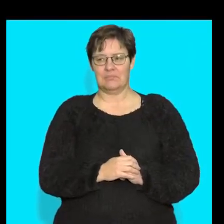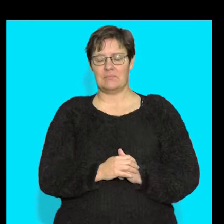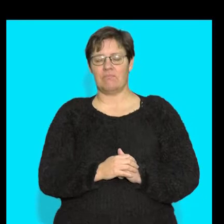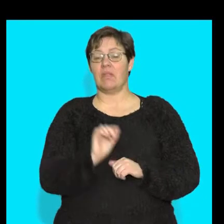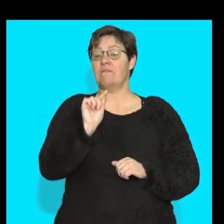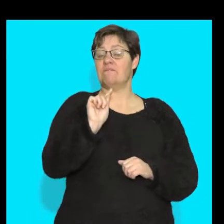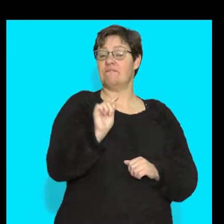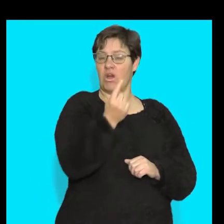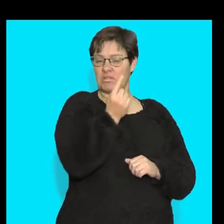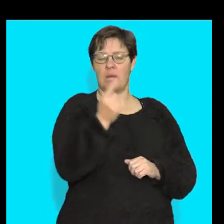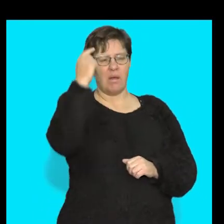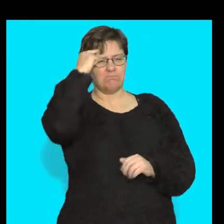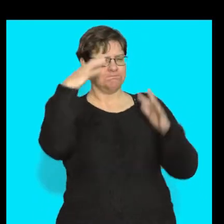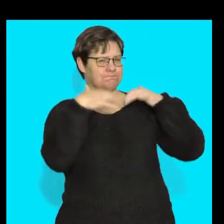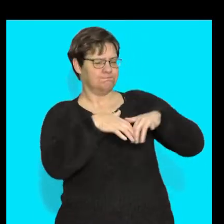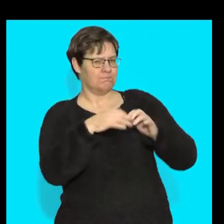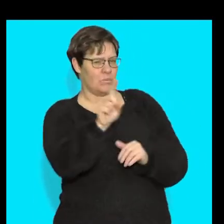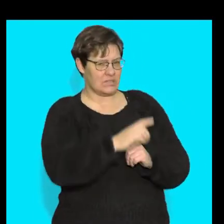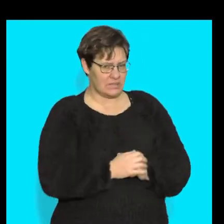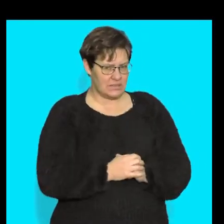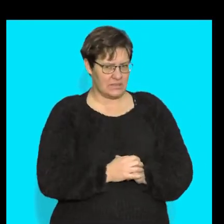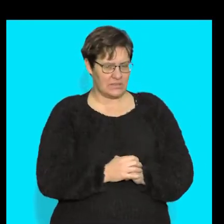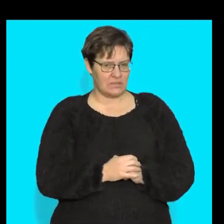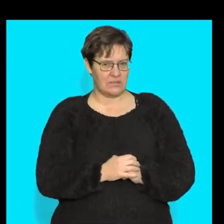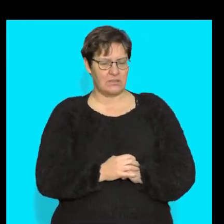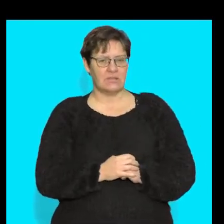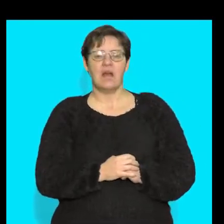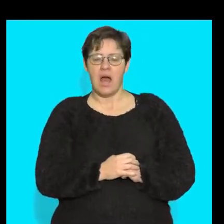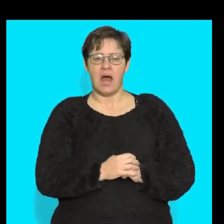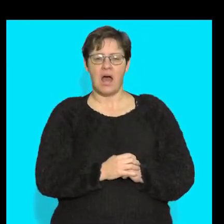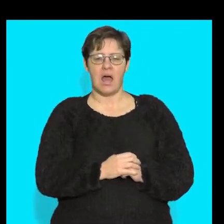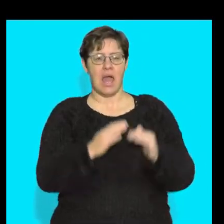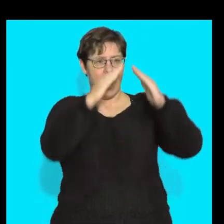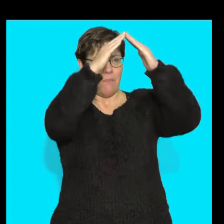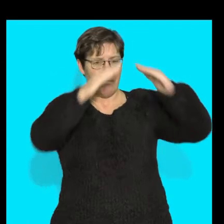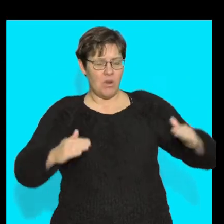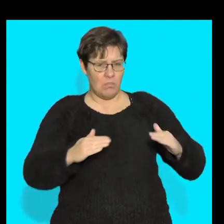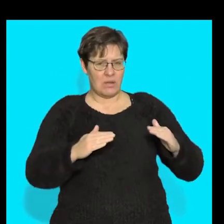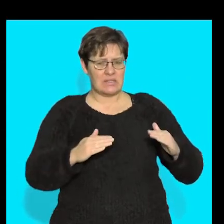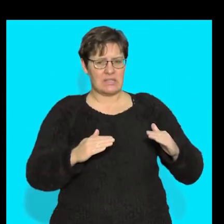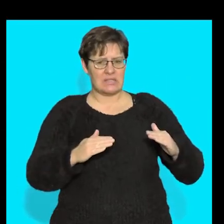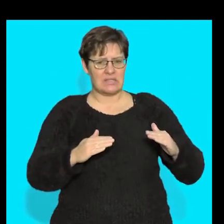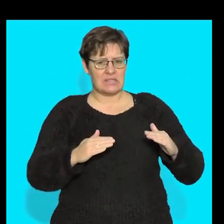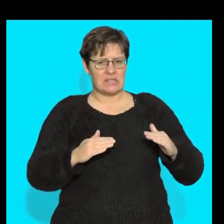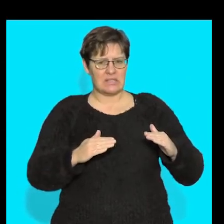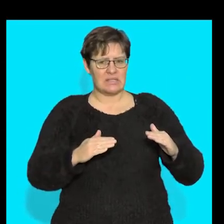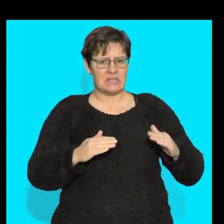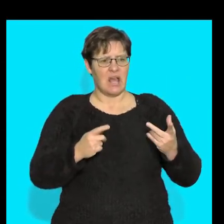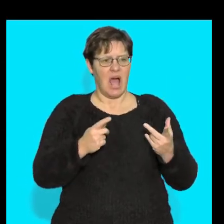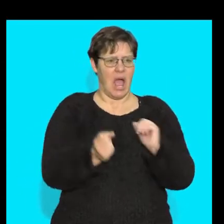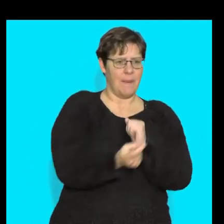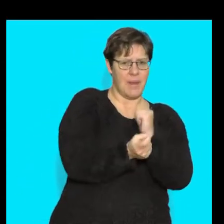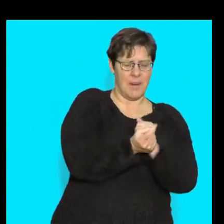So the first thing that I want you to think about is, what is a pyramid scheme and how does this work, right? I know that we